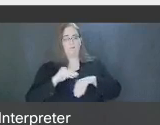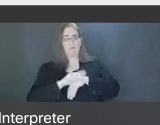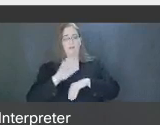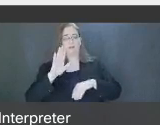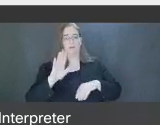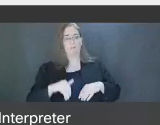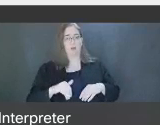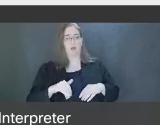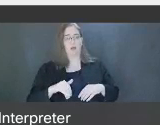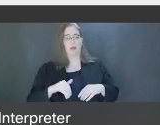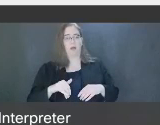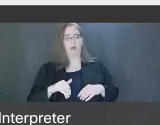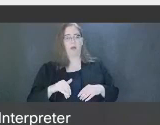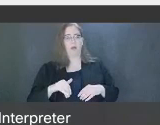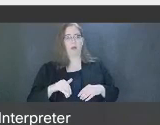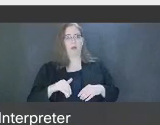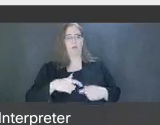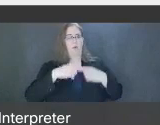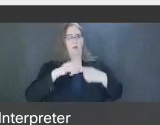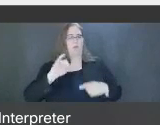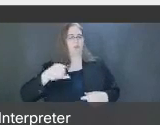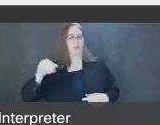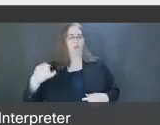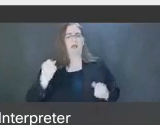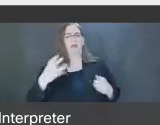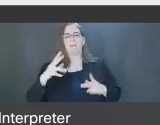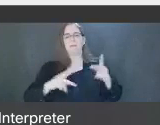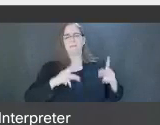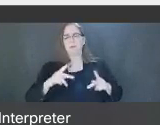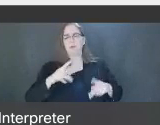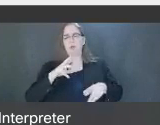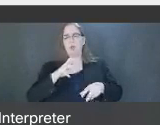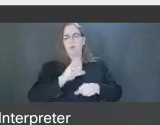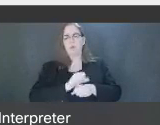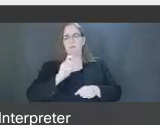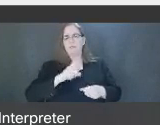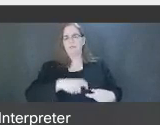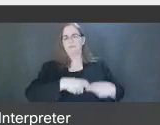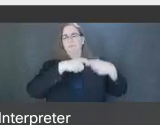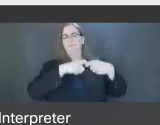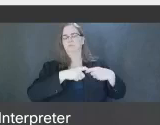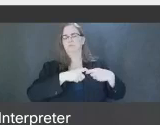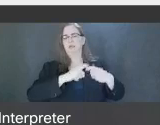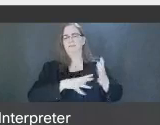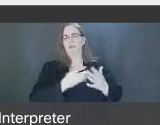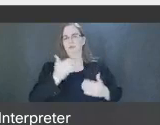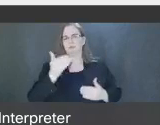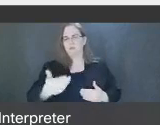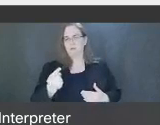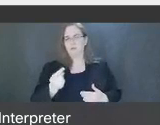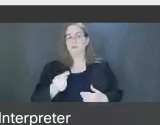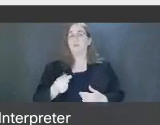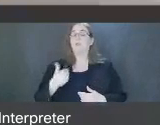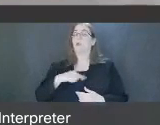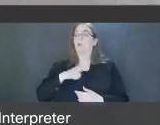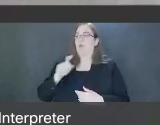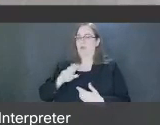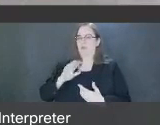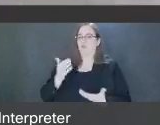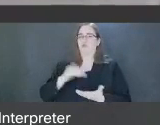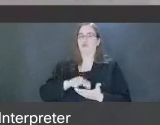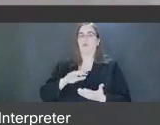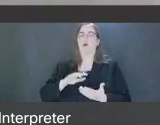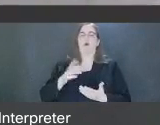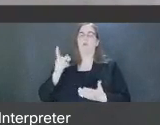the pause on Johnson & Johnson, how many people's appointments had to be rescheduled? We had to reschedule, or